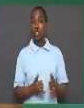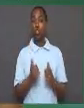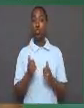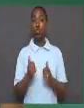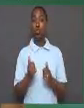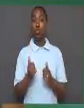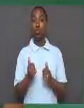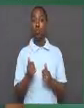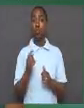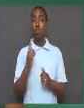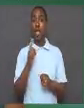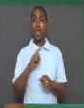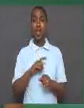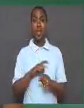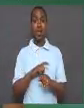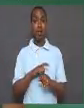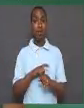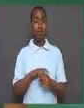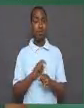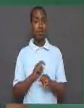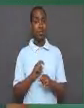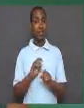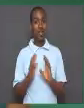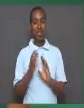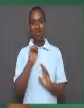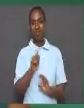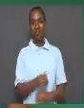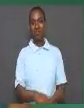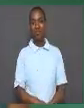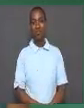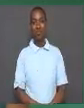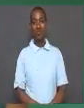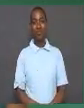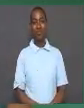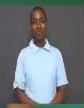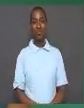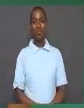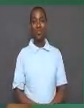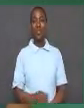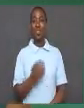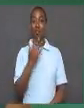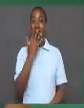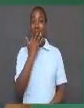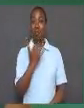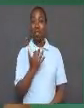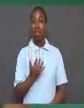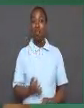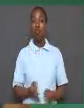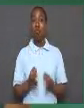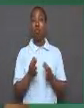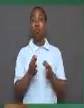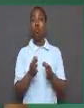not exist independently of one another. The blood flow is